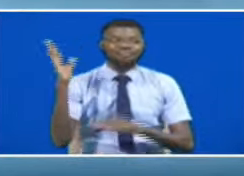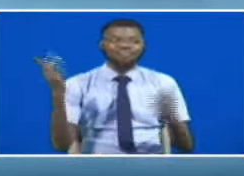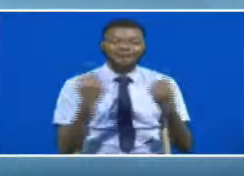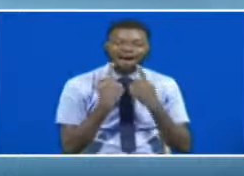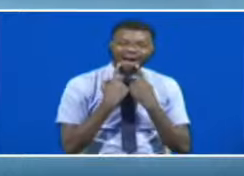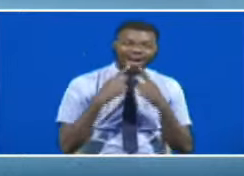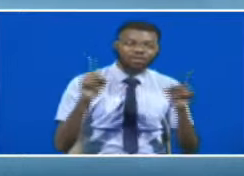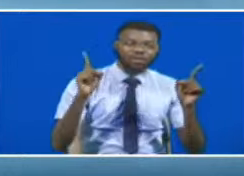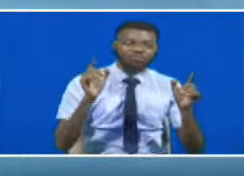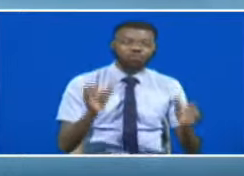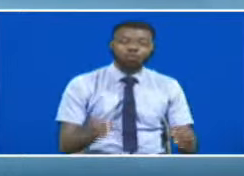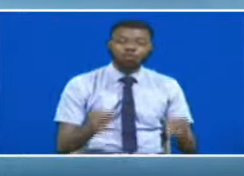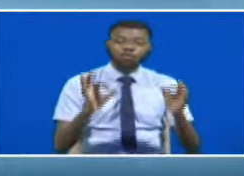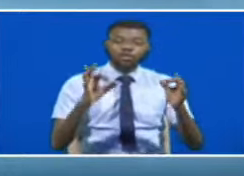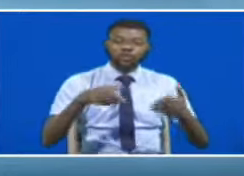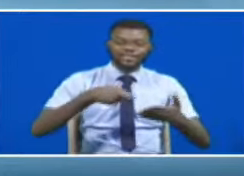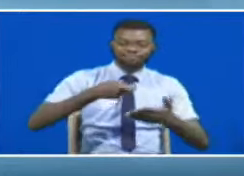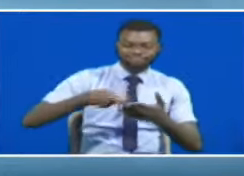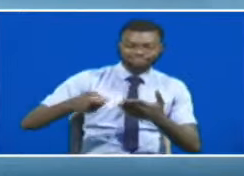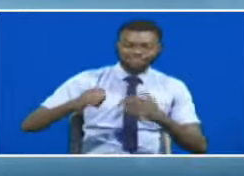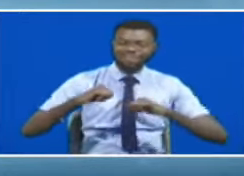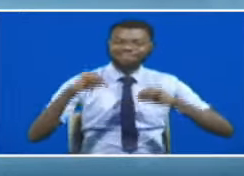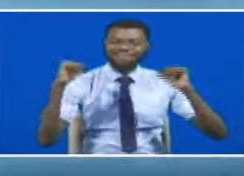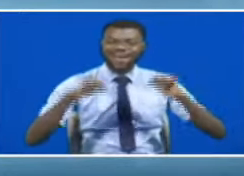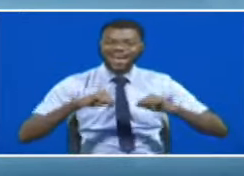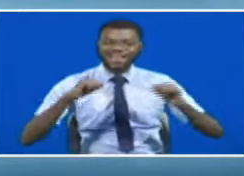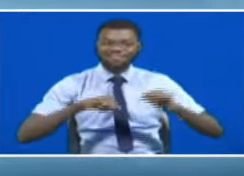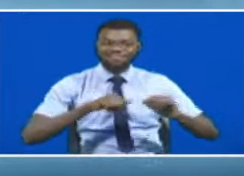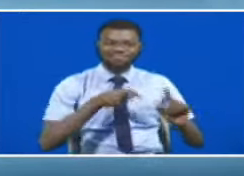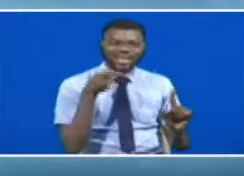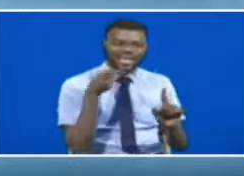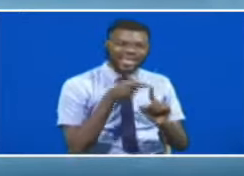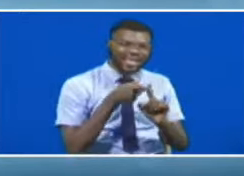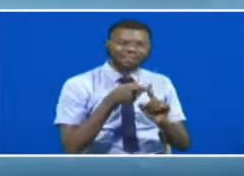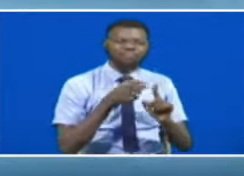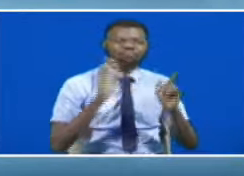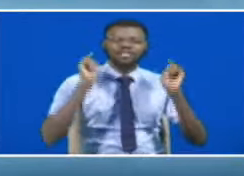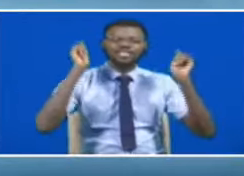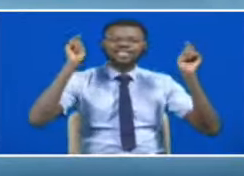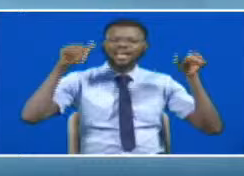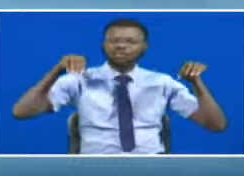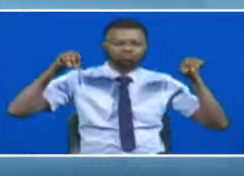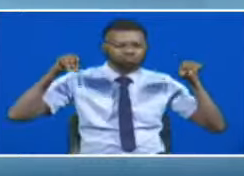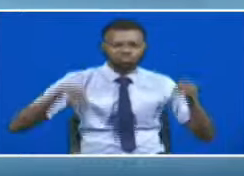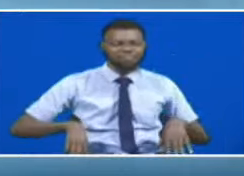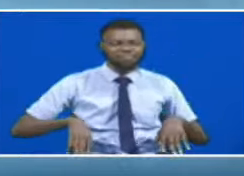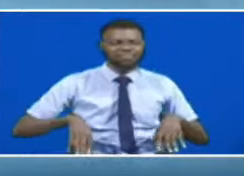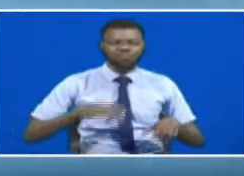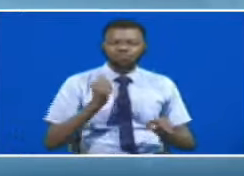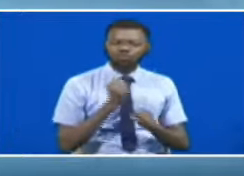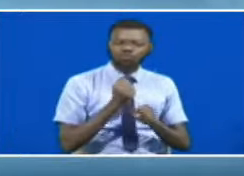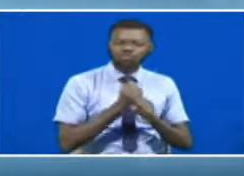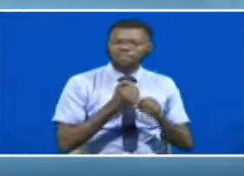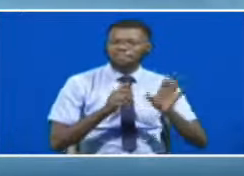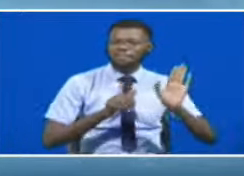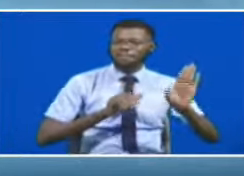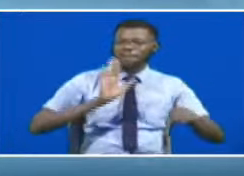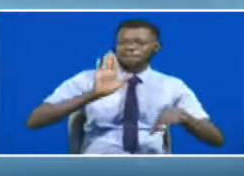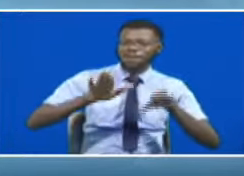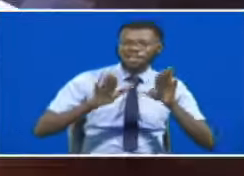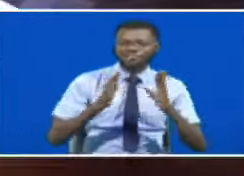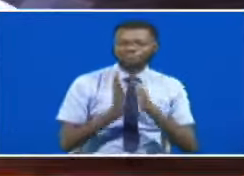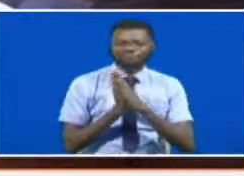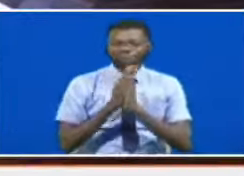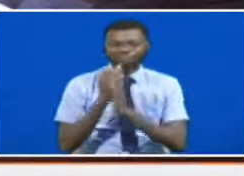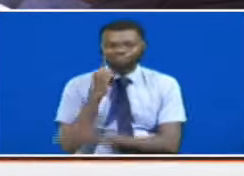the official signing of an agreement to end the strike and a return to work formula. Husna Mohammed with the update.